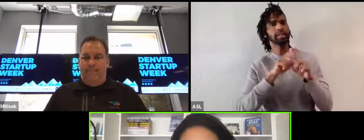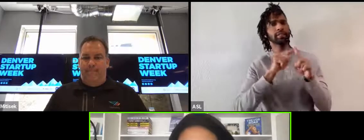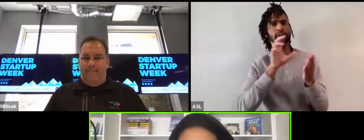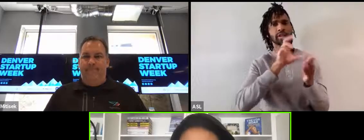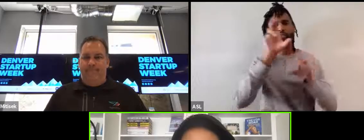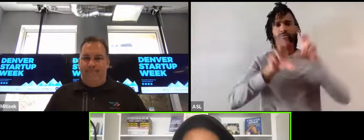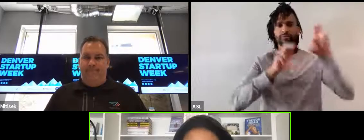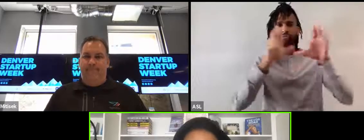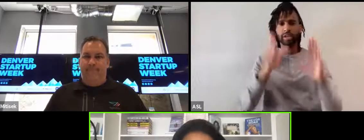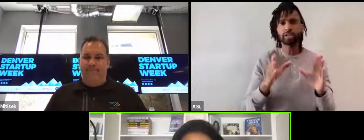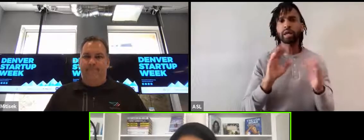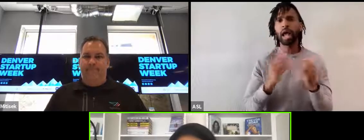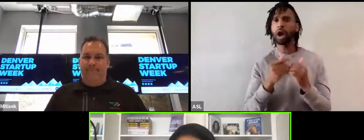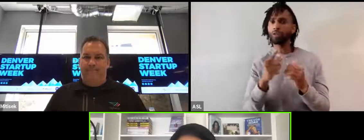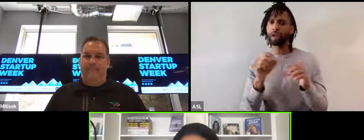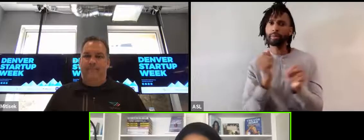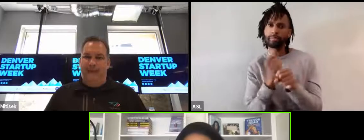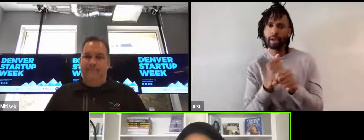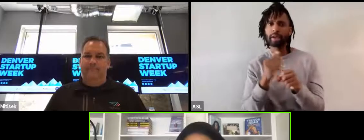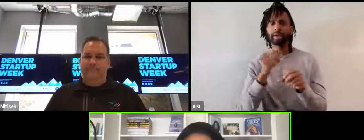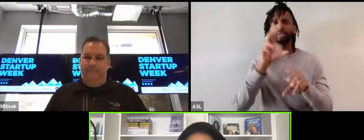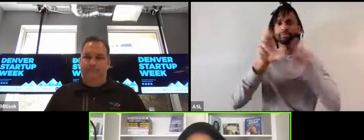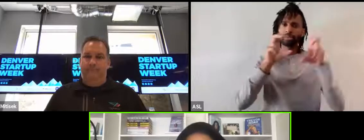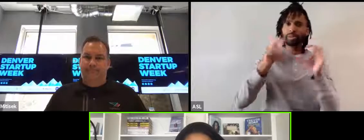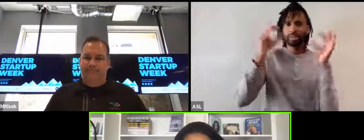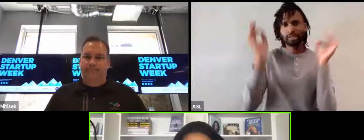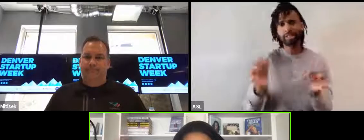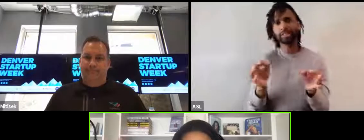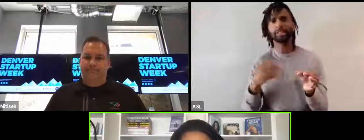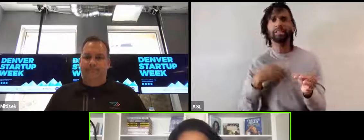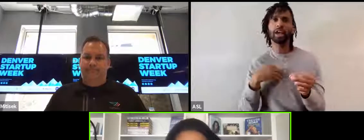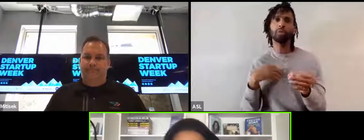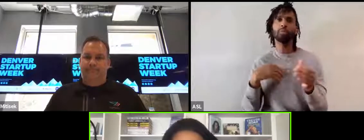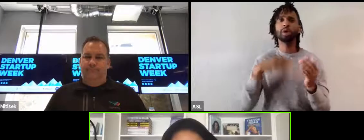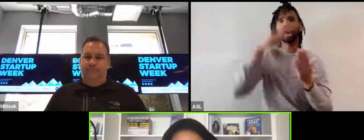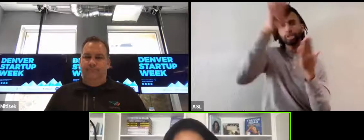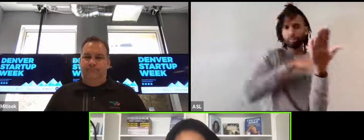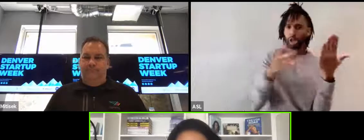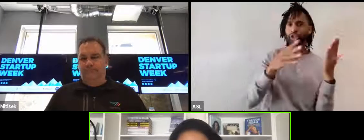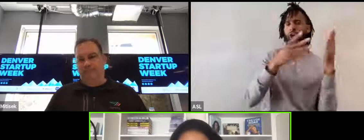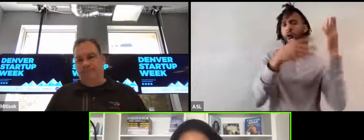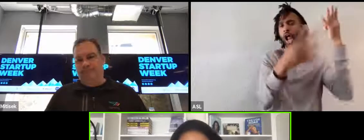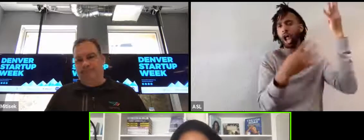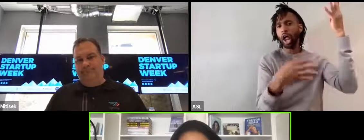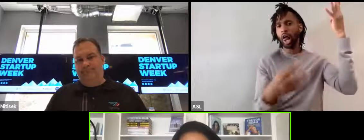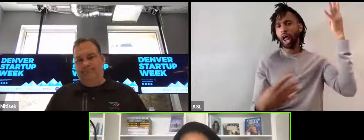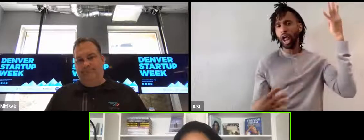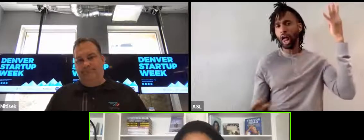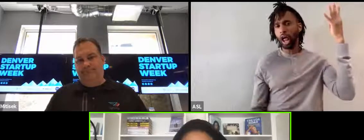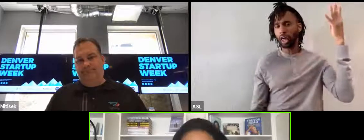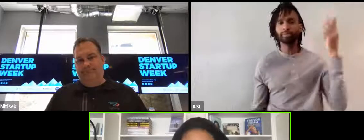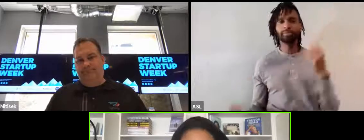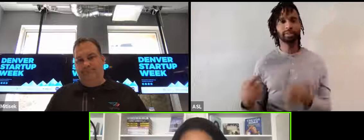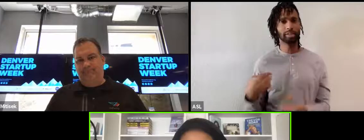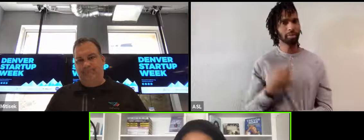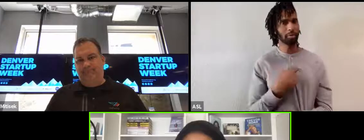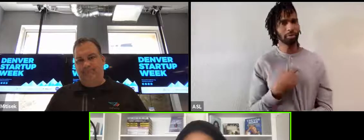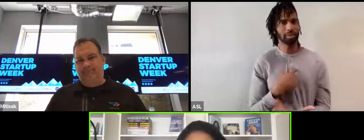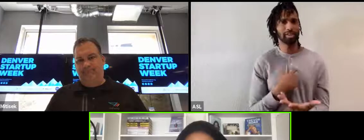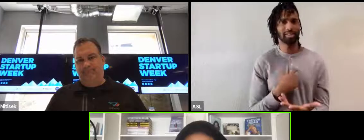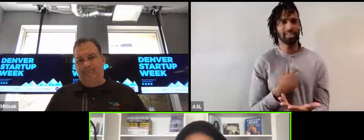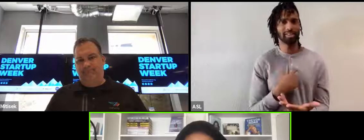making investment decisions? They'll like break out all kinds of like spreadsheets and this product, this and that and the other. And we, in fact, have